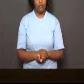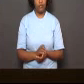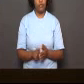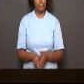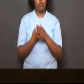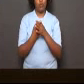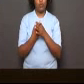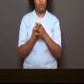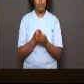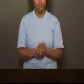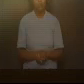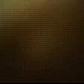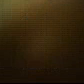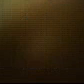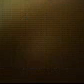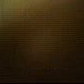Begin.